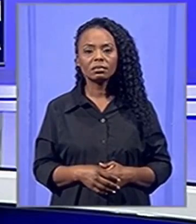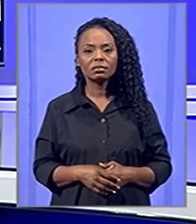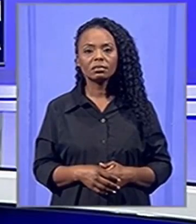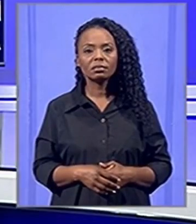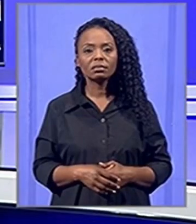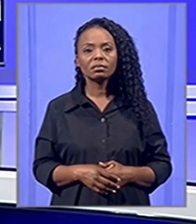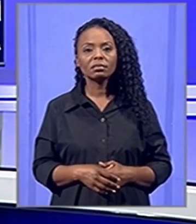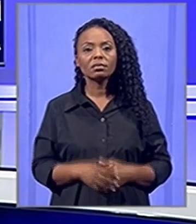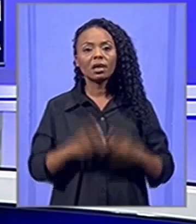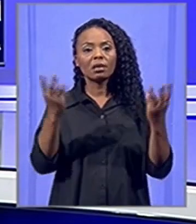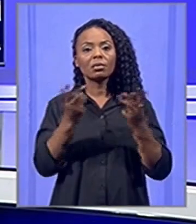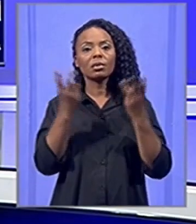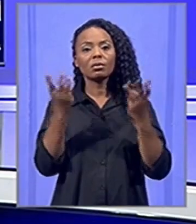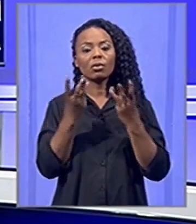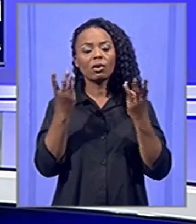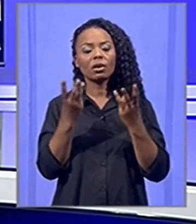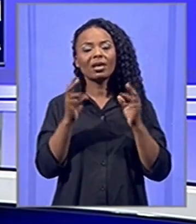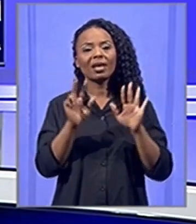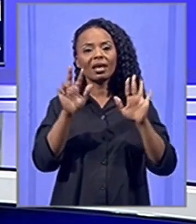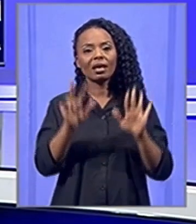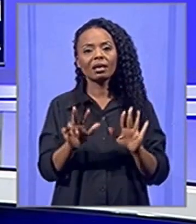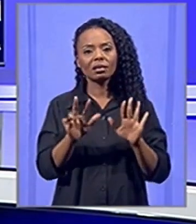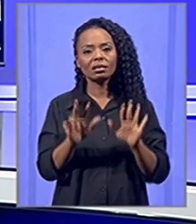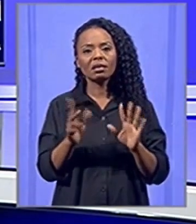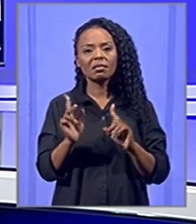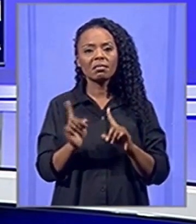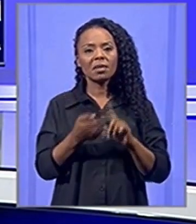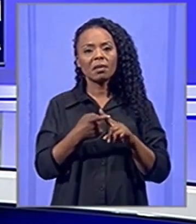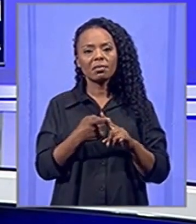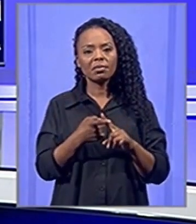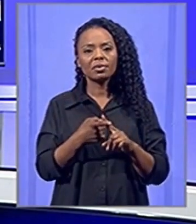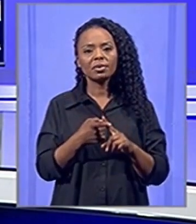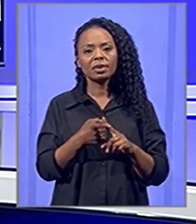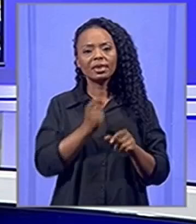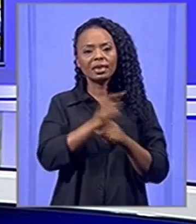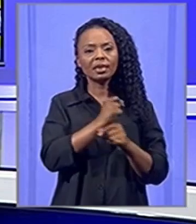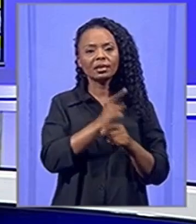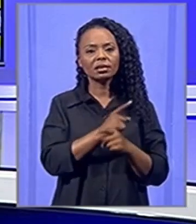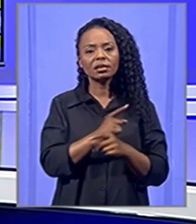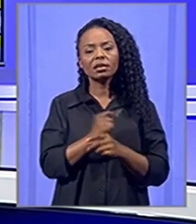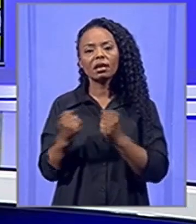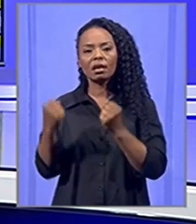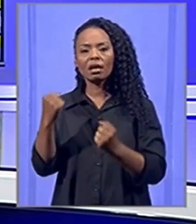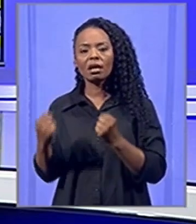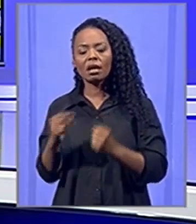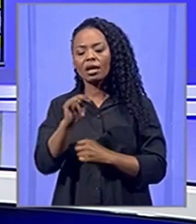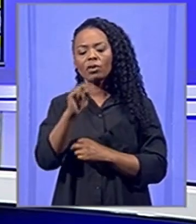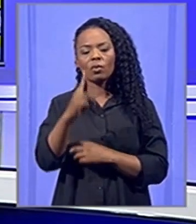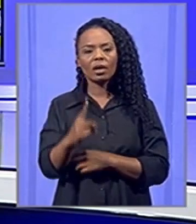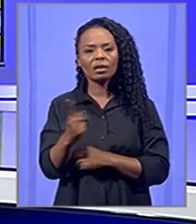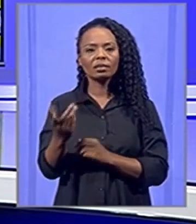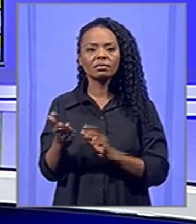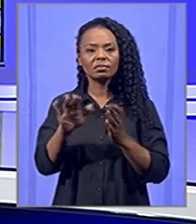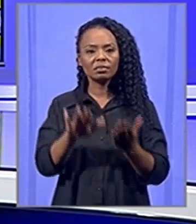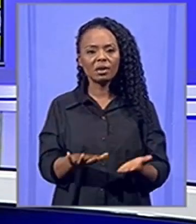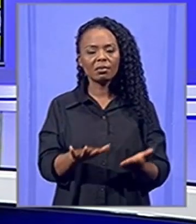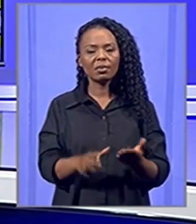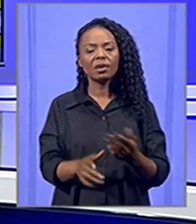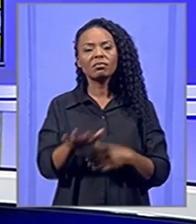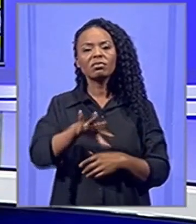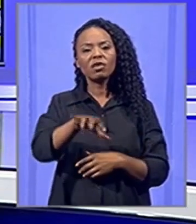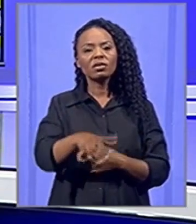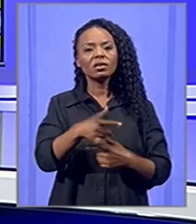Bokana ka batho ba le robedi ba tlhokafetse fa tekisi thulana le sejanaga mo tseleng kgolo ya N1 kwa Botlokwa kwa porofenseng ya Limpopo. Ba